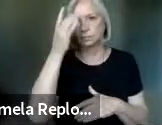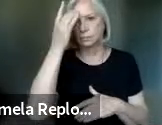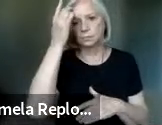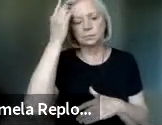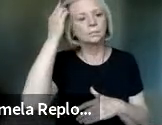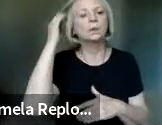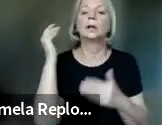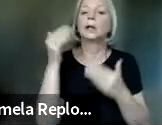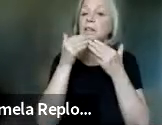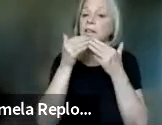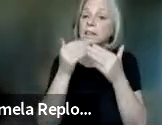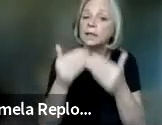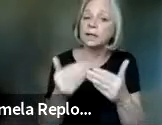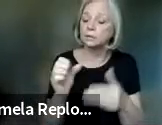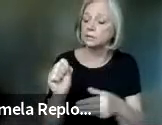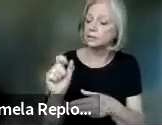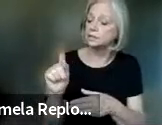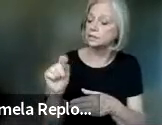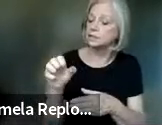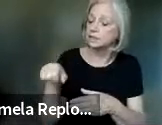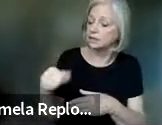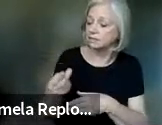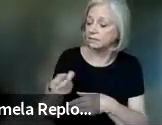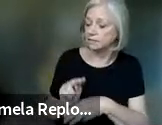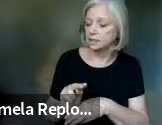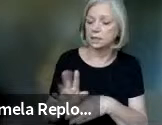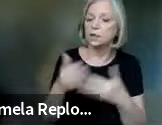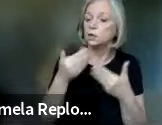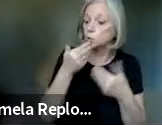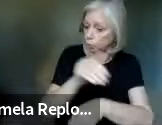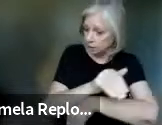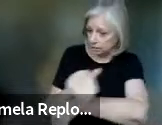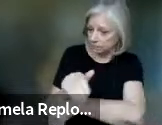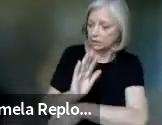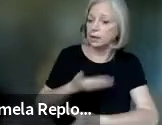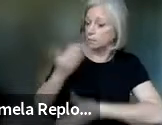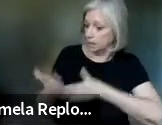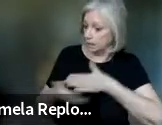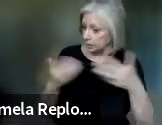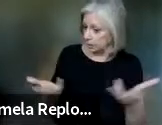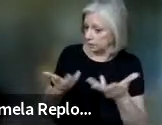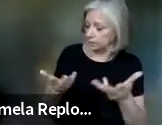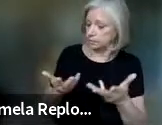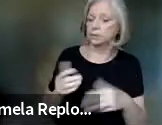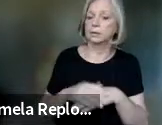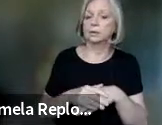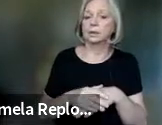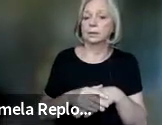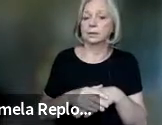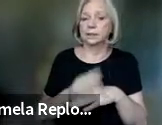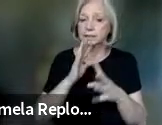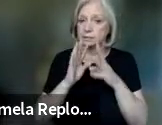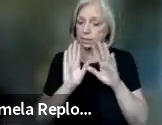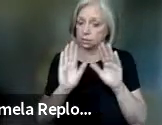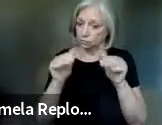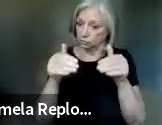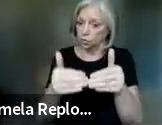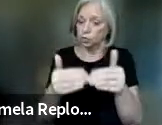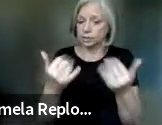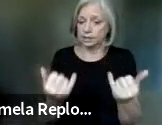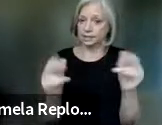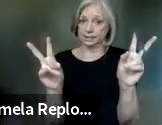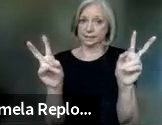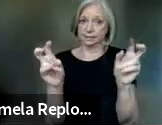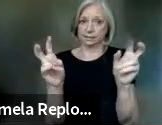Thanks, Stephen, and good evening, everyone. Glad to be here speaking on this topic to you all. If we